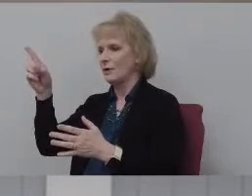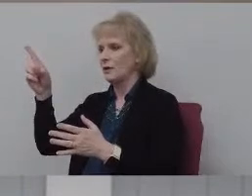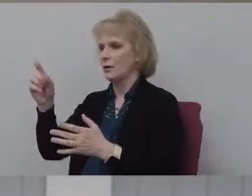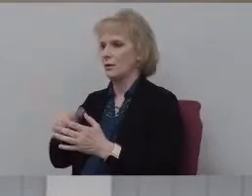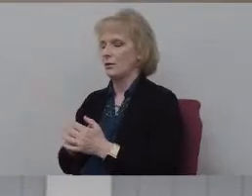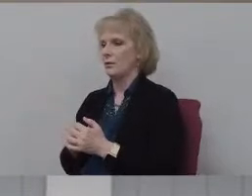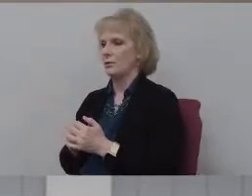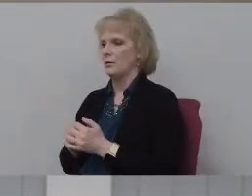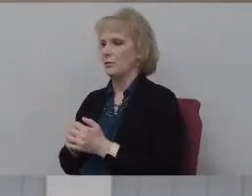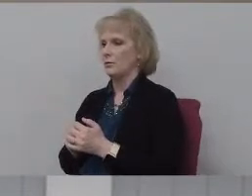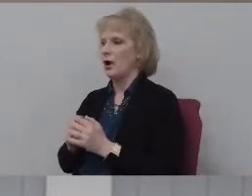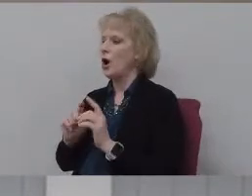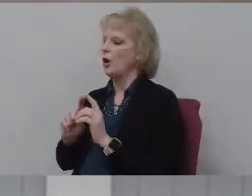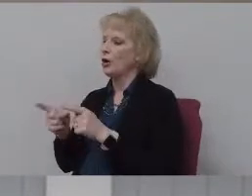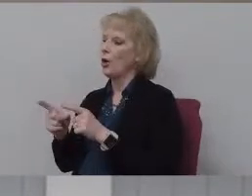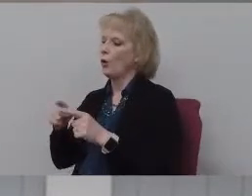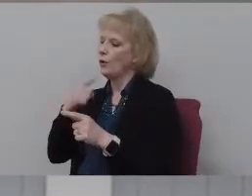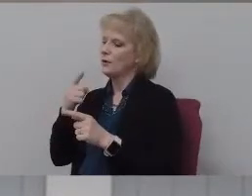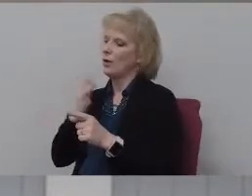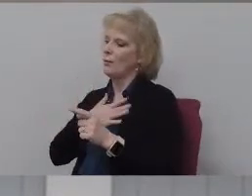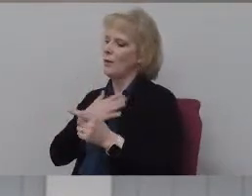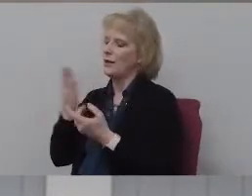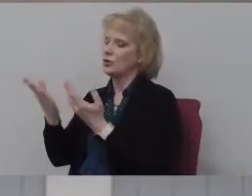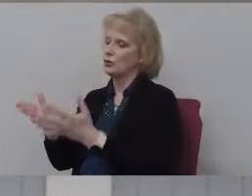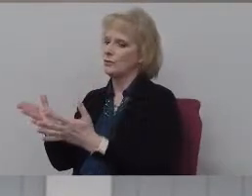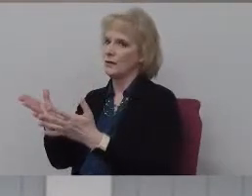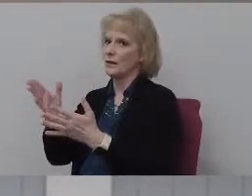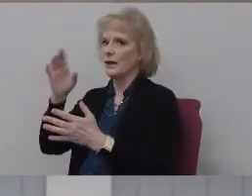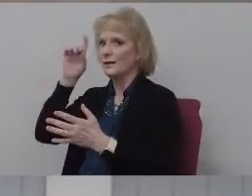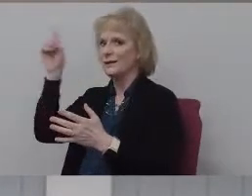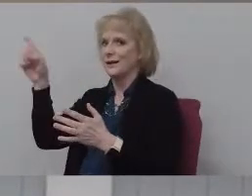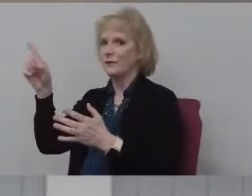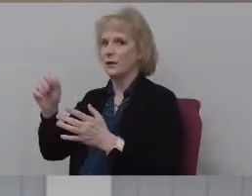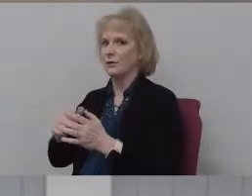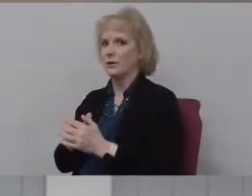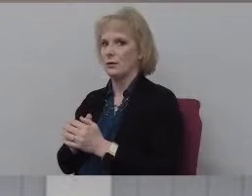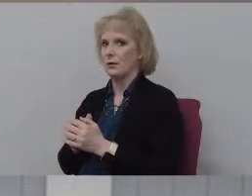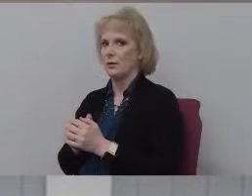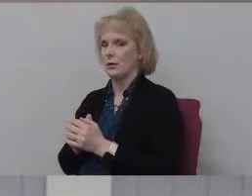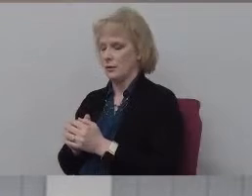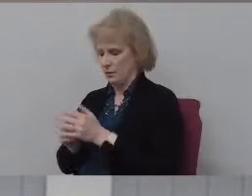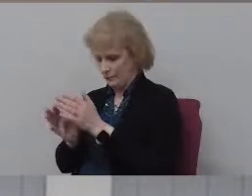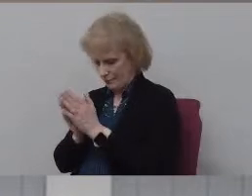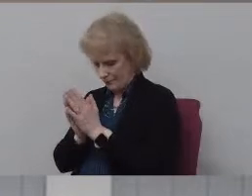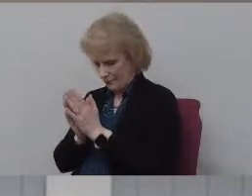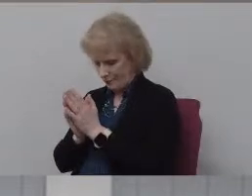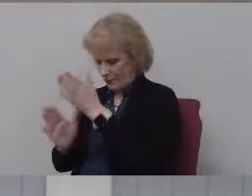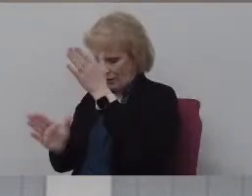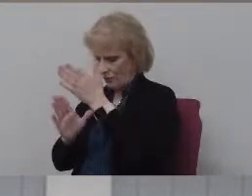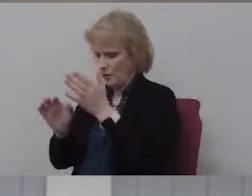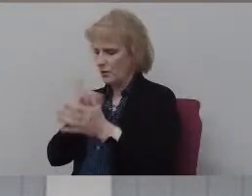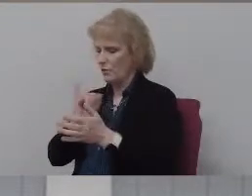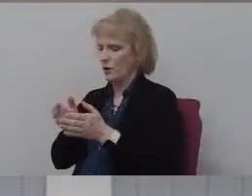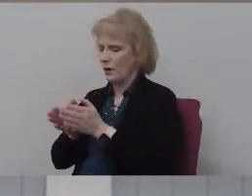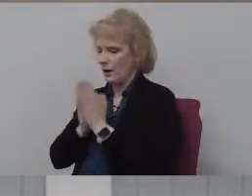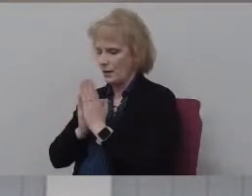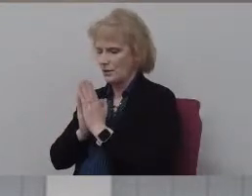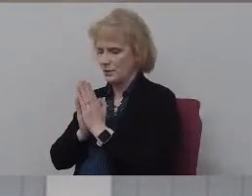Go and tell my servant David." Father, I want to ask you now that you